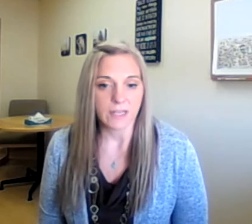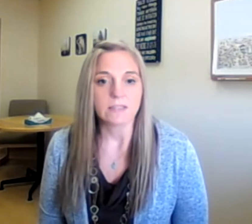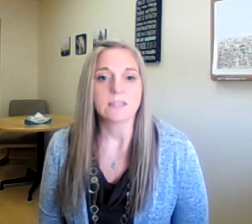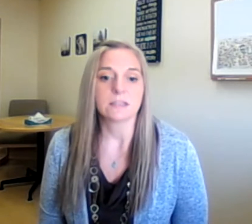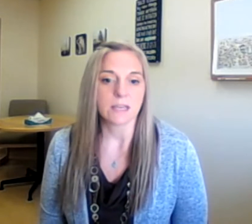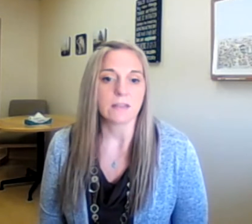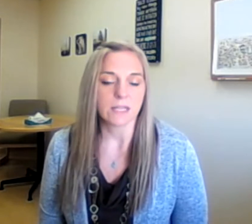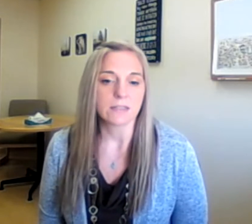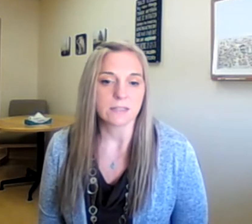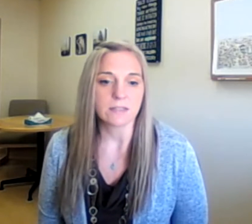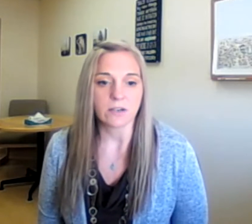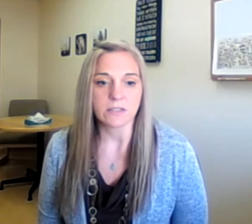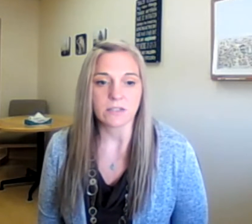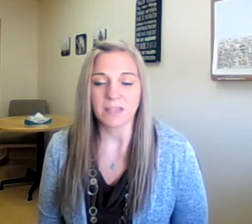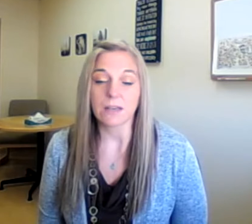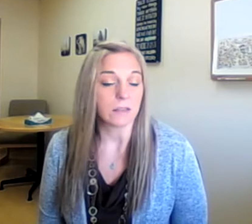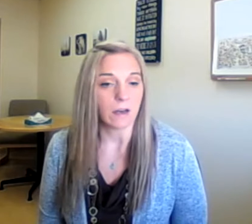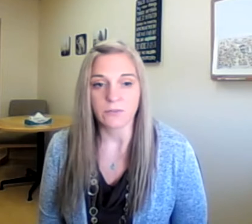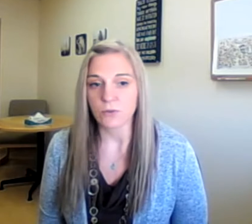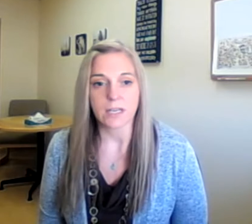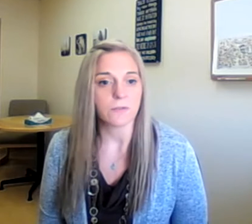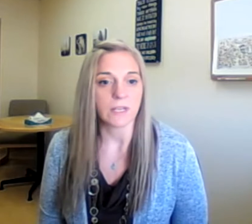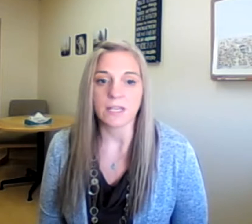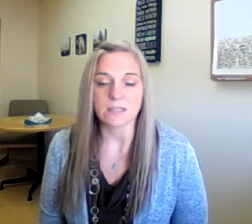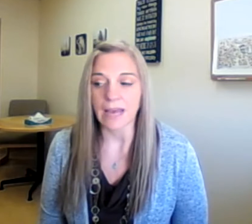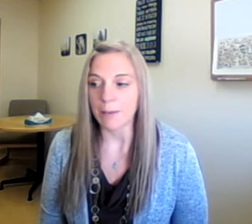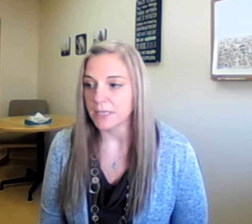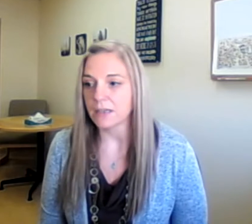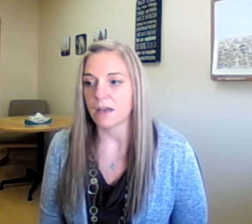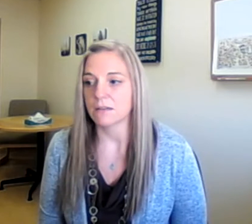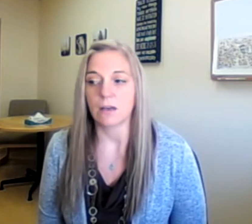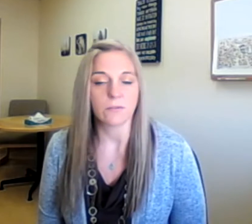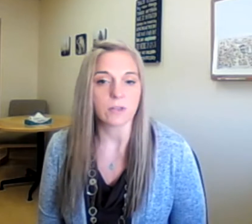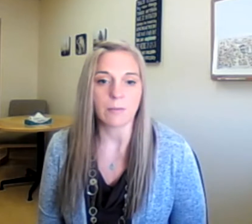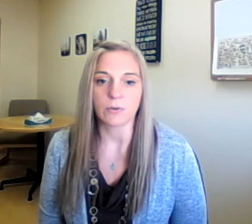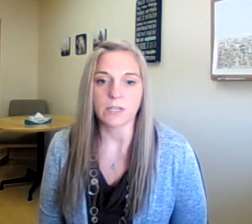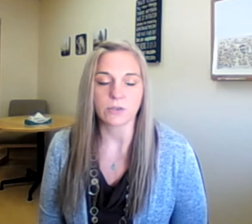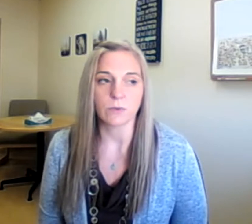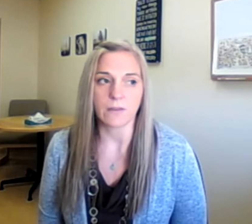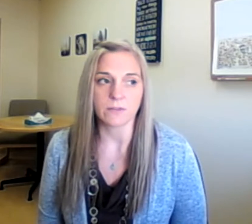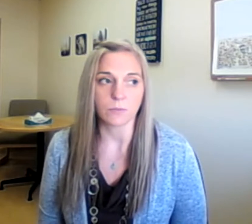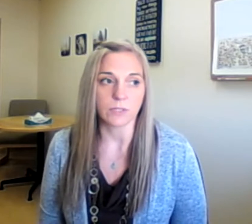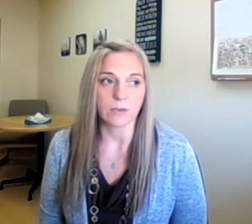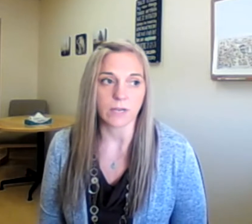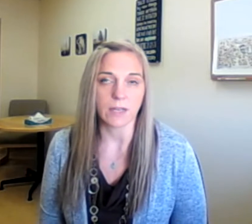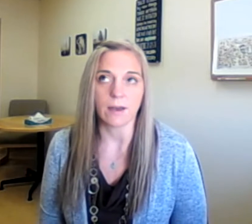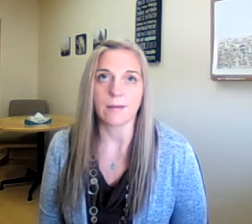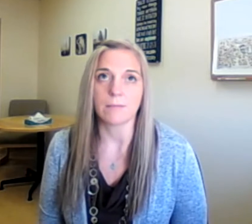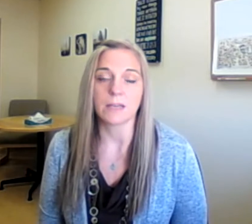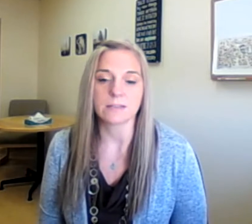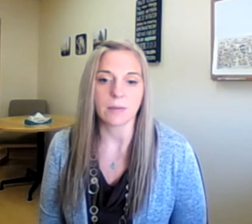fill the vacancies that exist in our system, I think a lot of creative thinking is happening, a lot of collaboration. We have some really